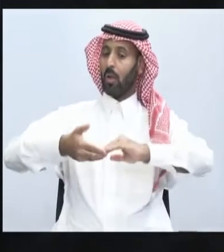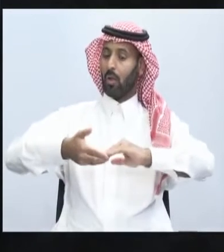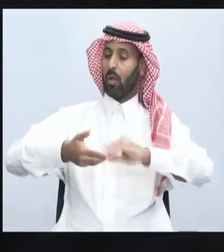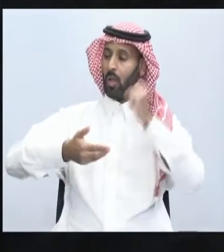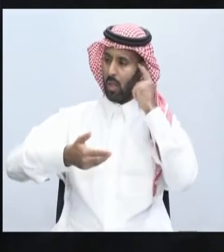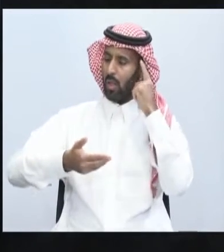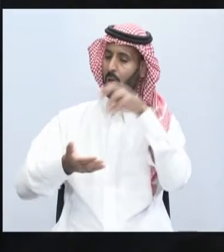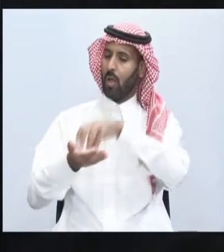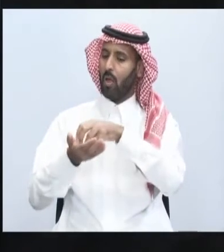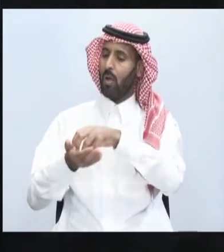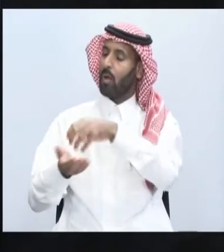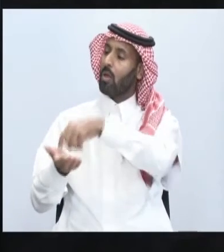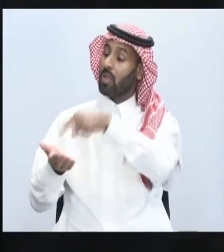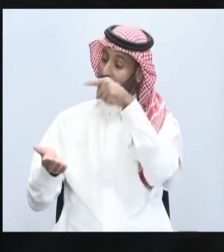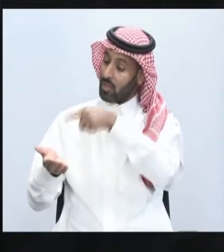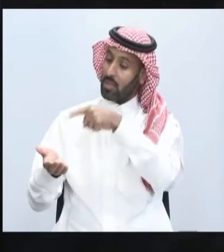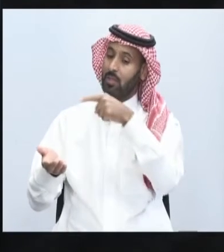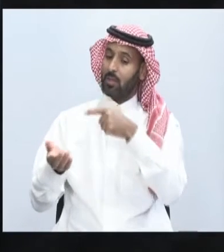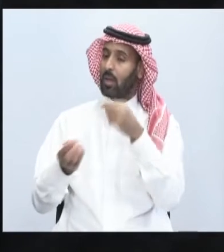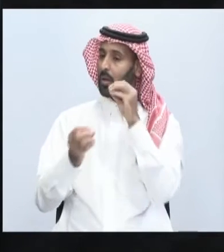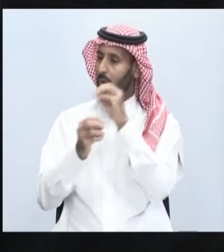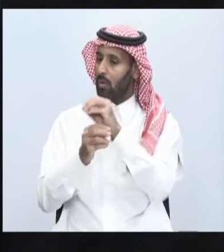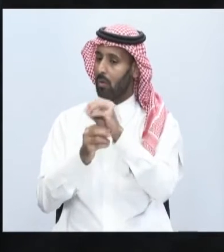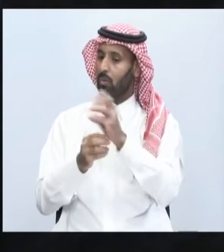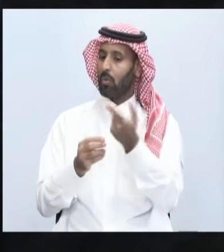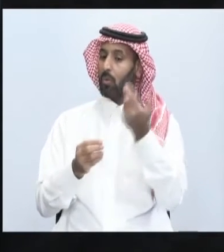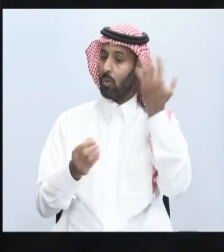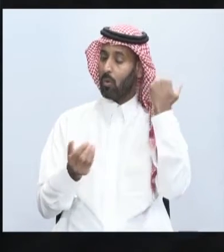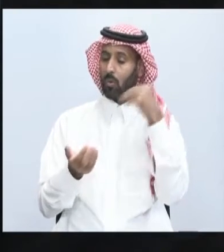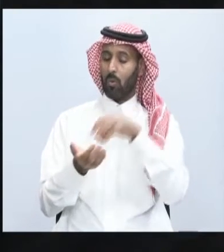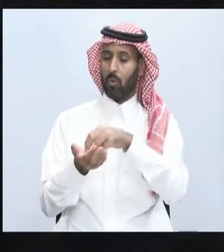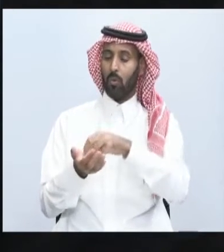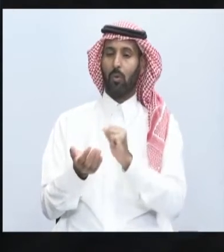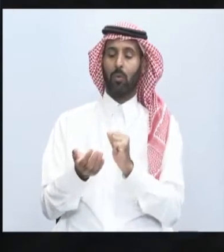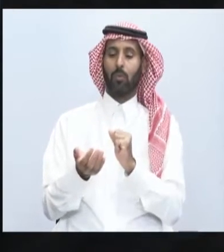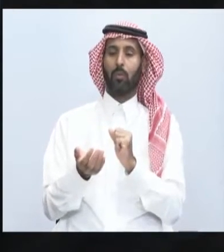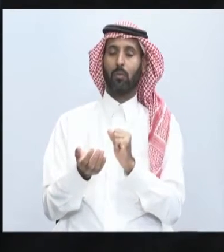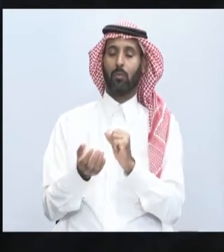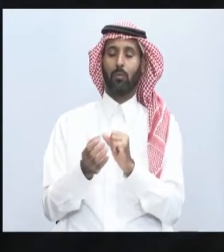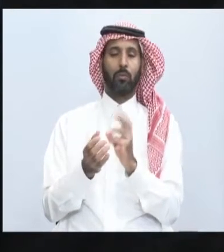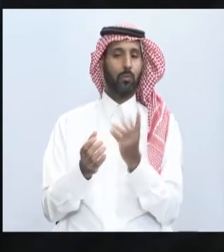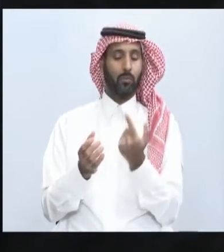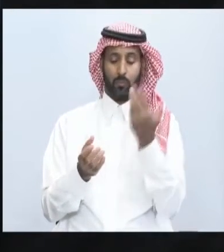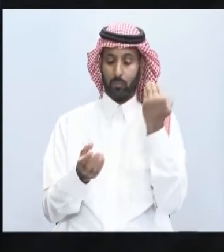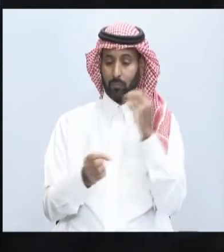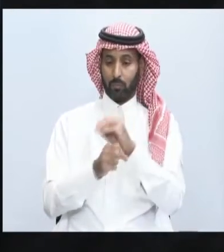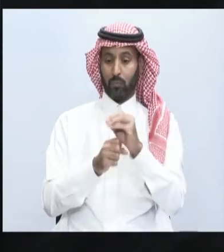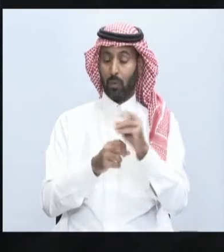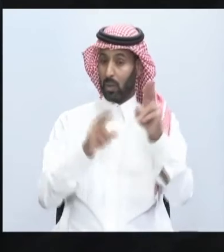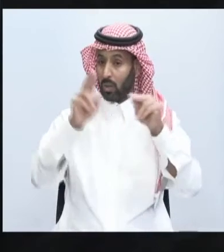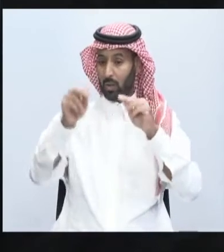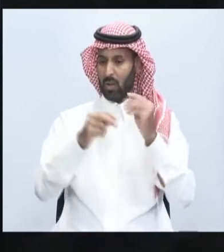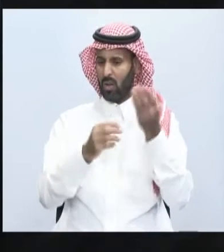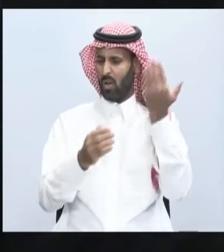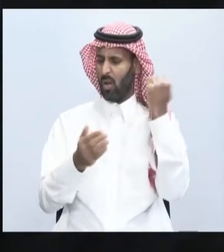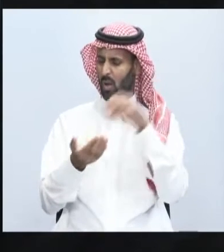know a bit about the museum, what are the objects means, and also the stories